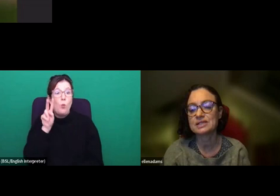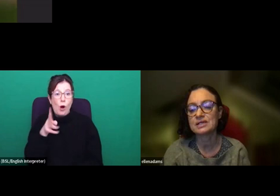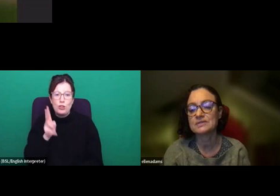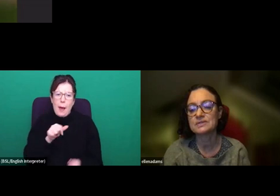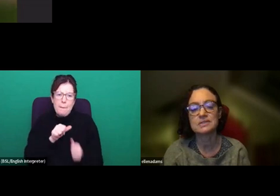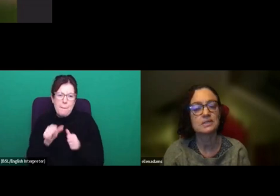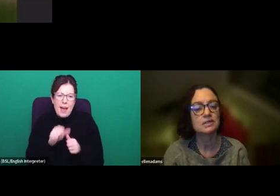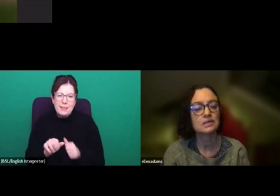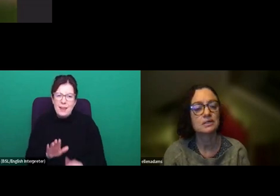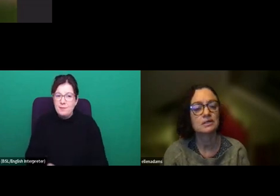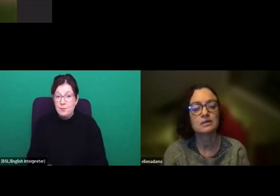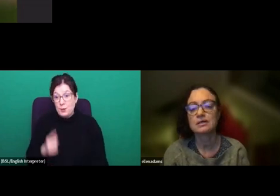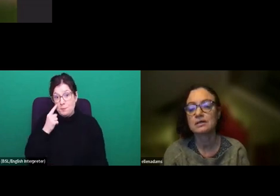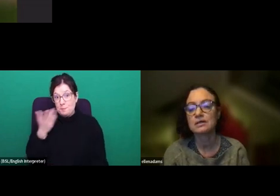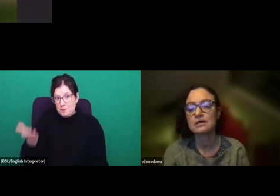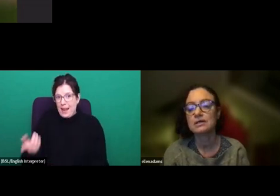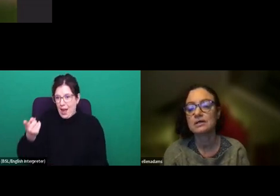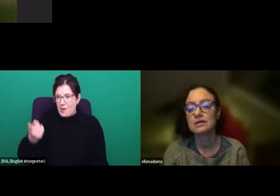how this goes.